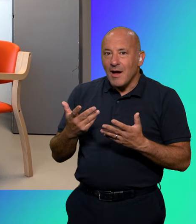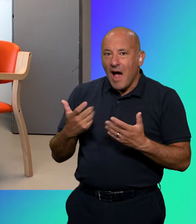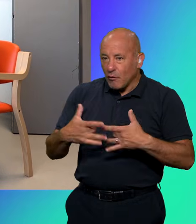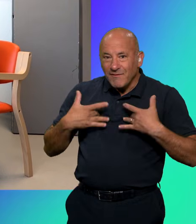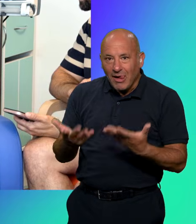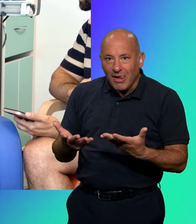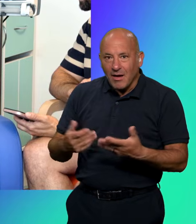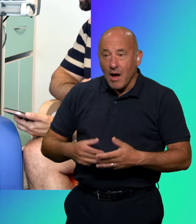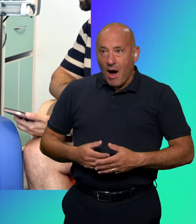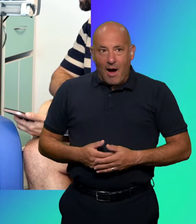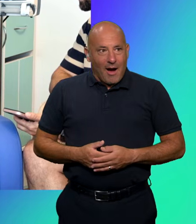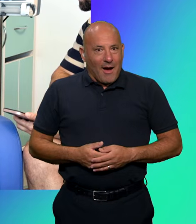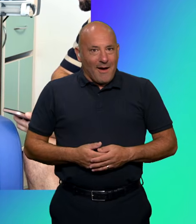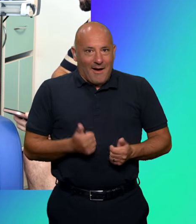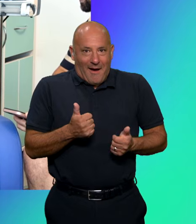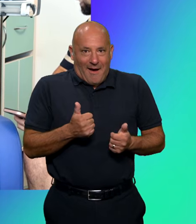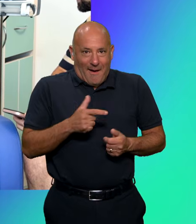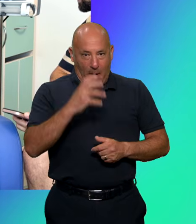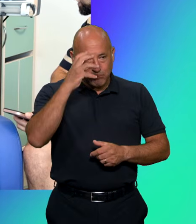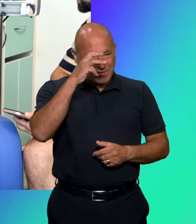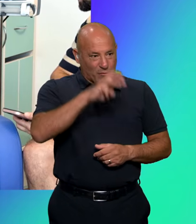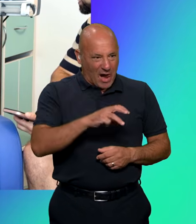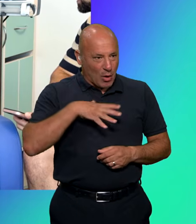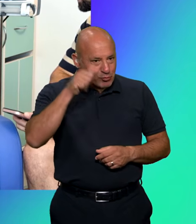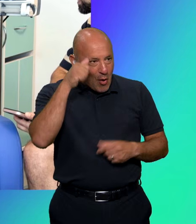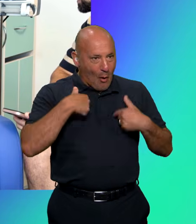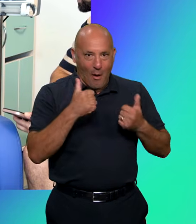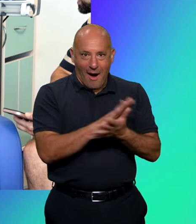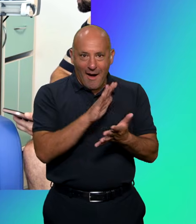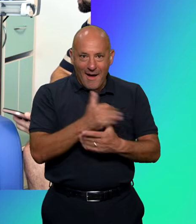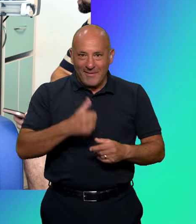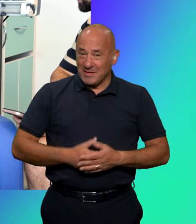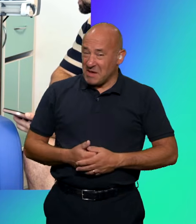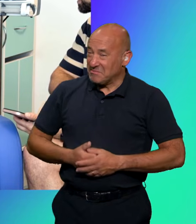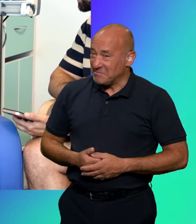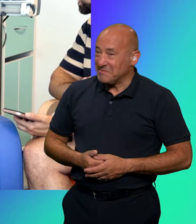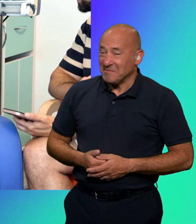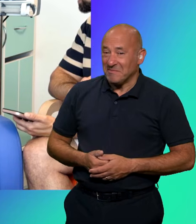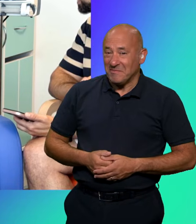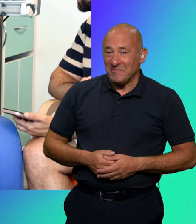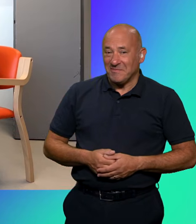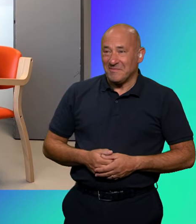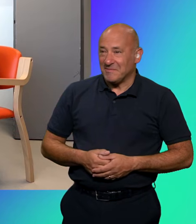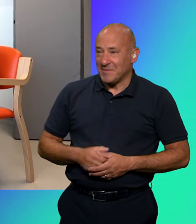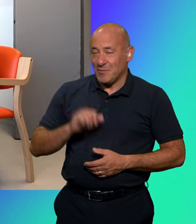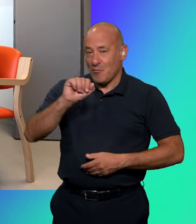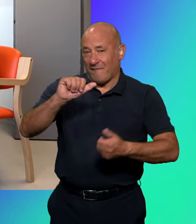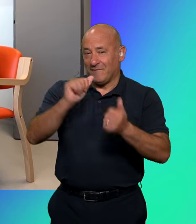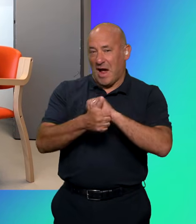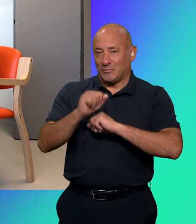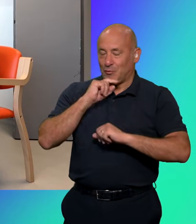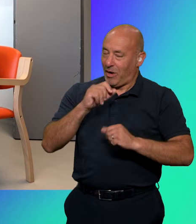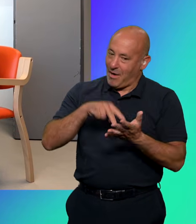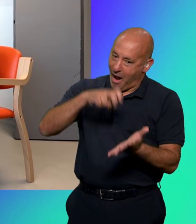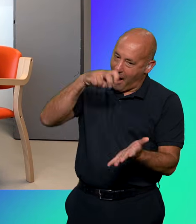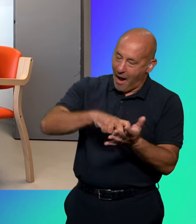hearing that? It's fun to hear about Princess of Wales. Well, listen, all